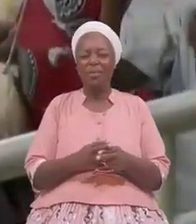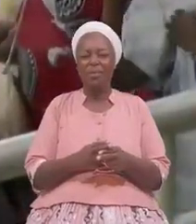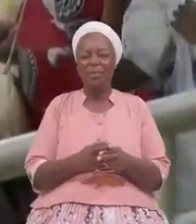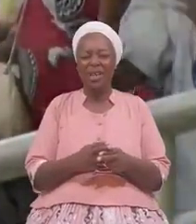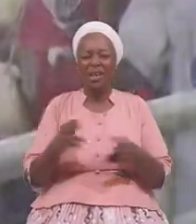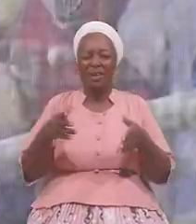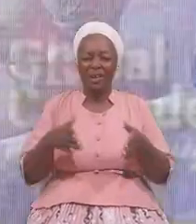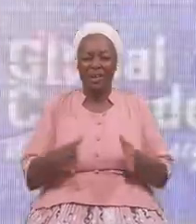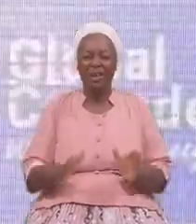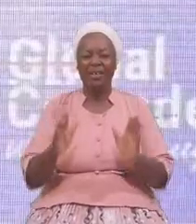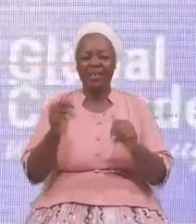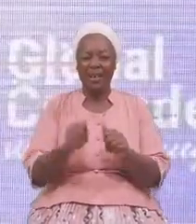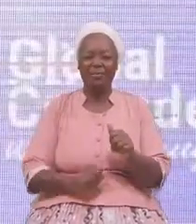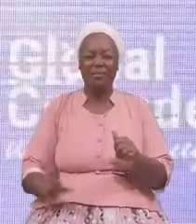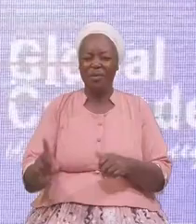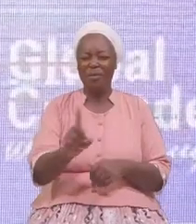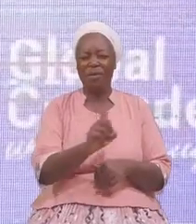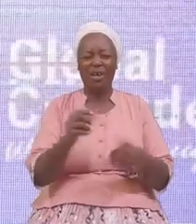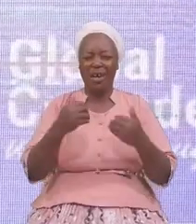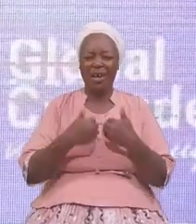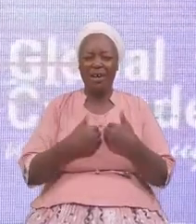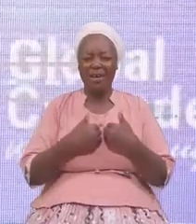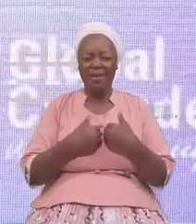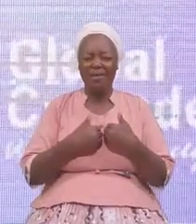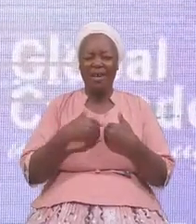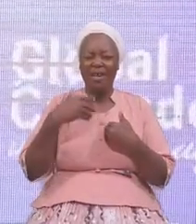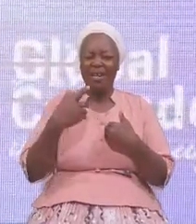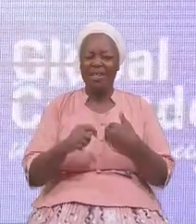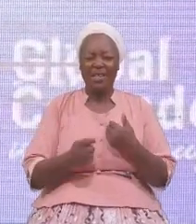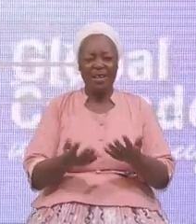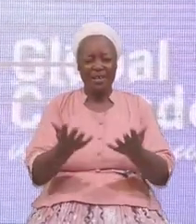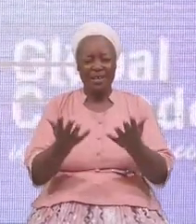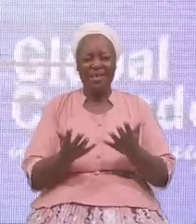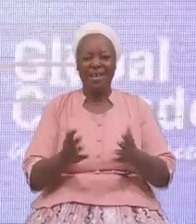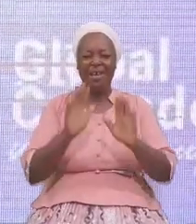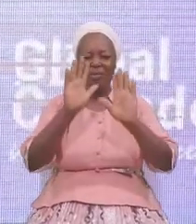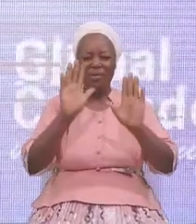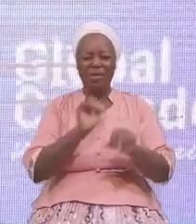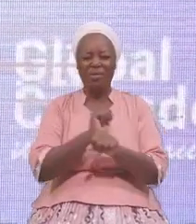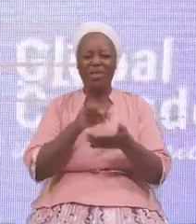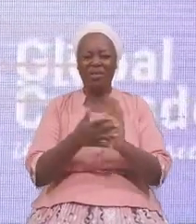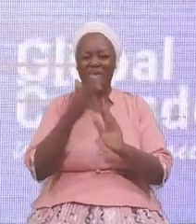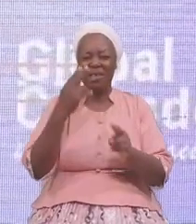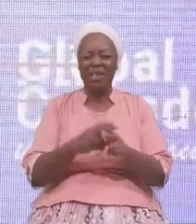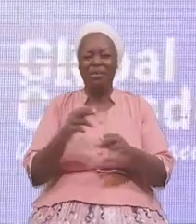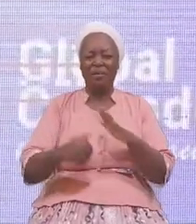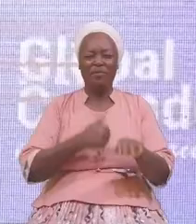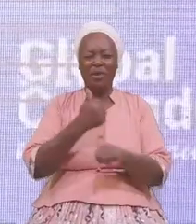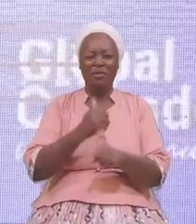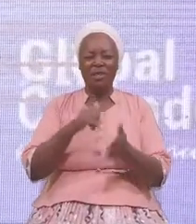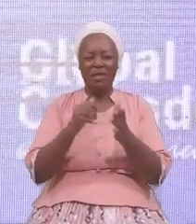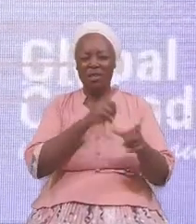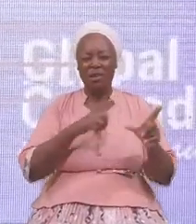Let everyone have their desired miracle. Amen. Confirm it, Lord.